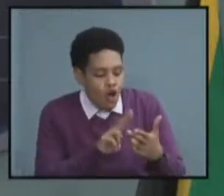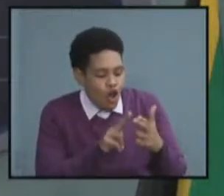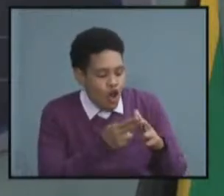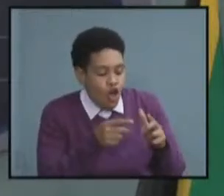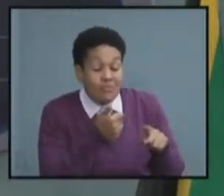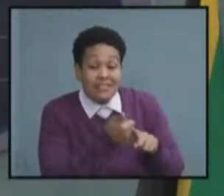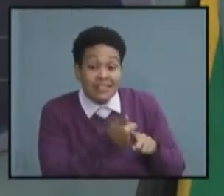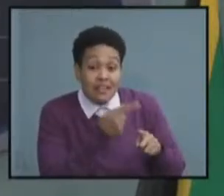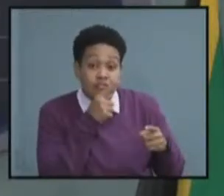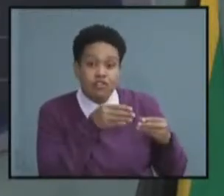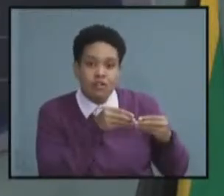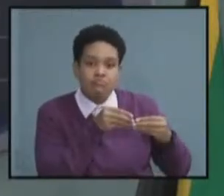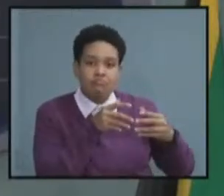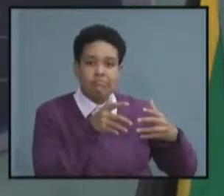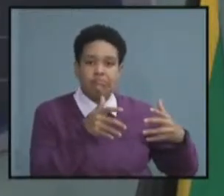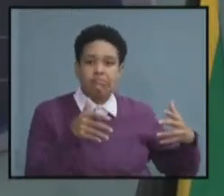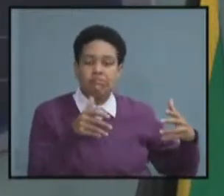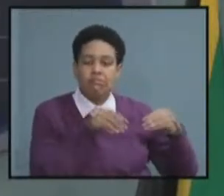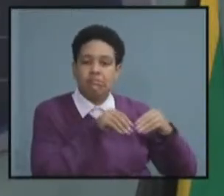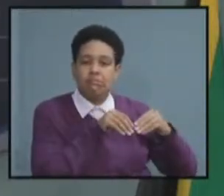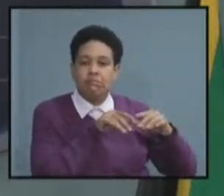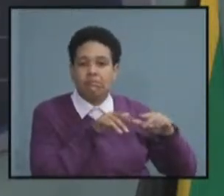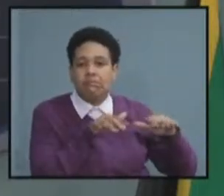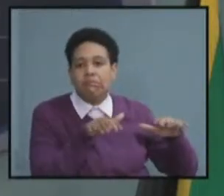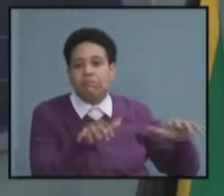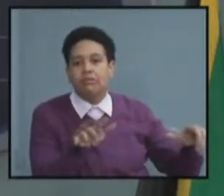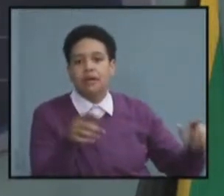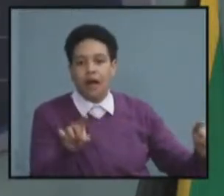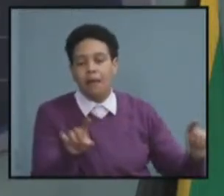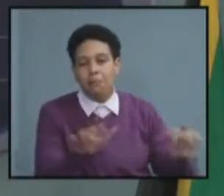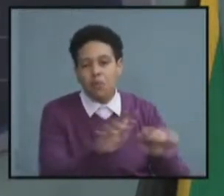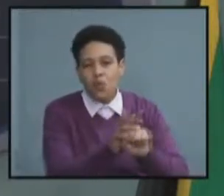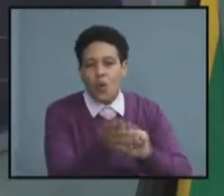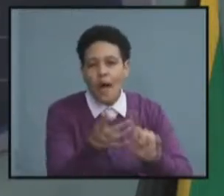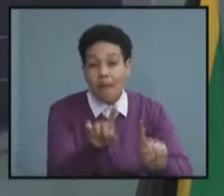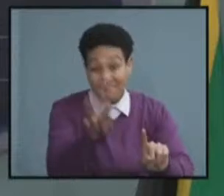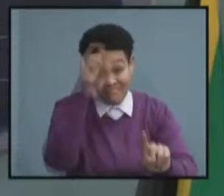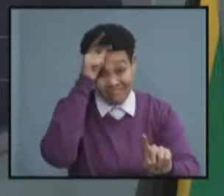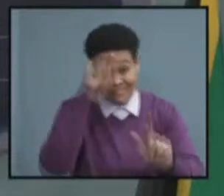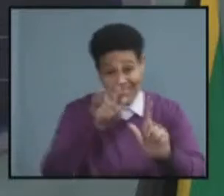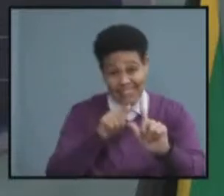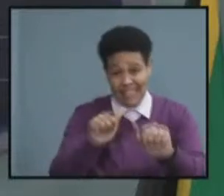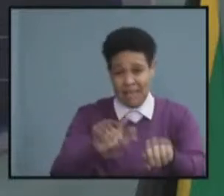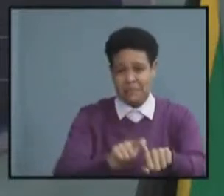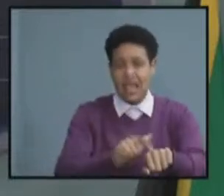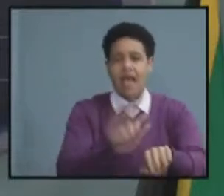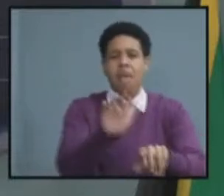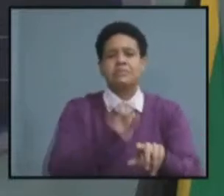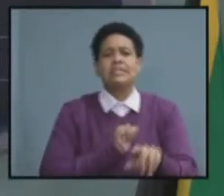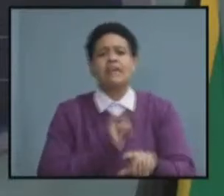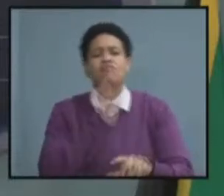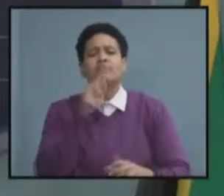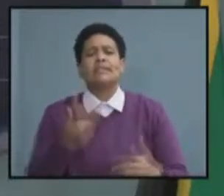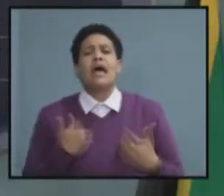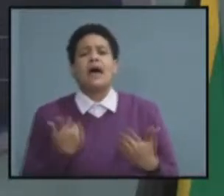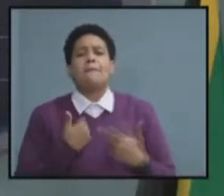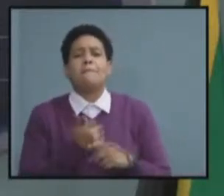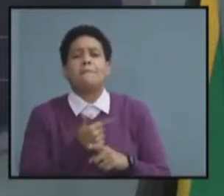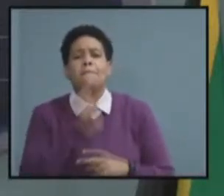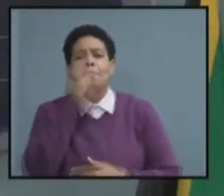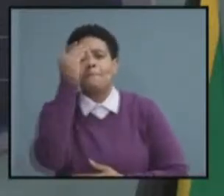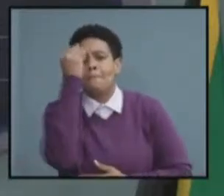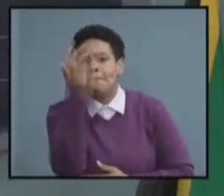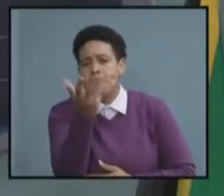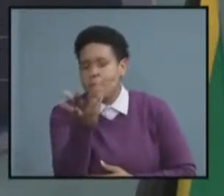numbers increasing. At the same time, I'm pleased to